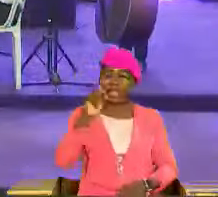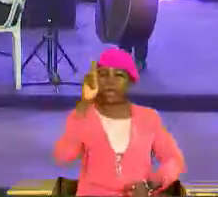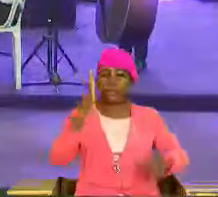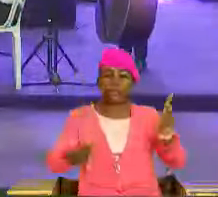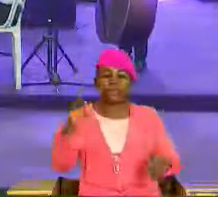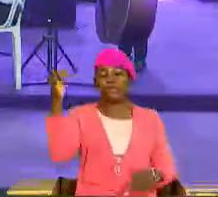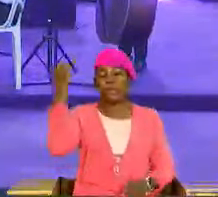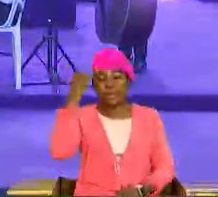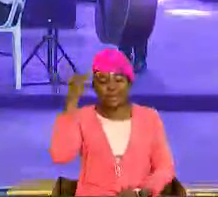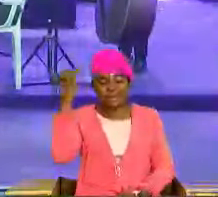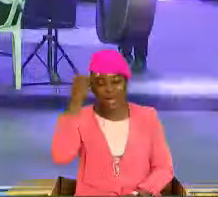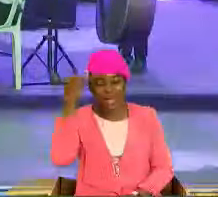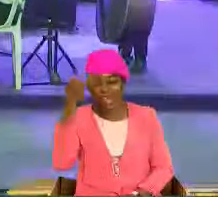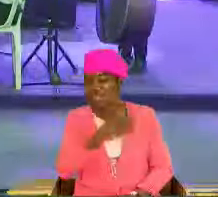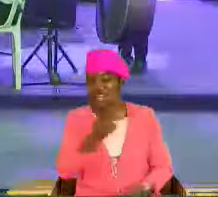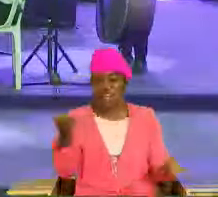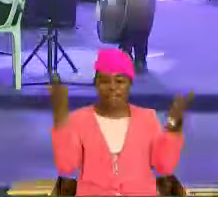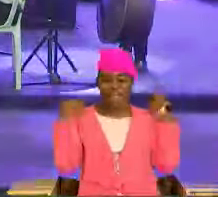people